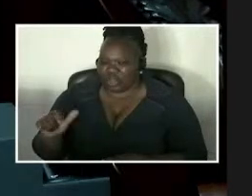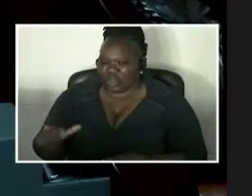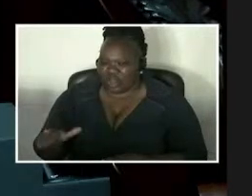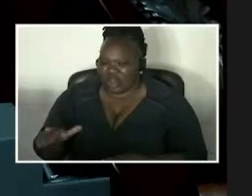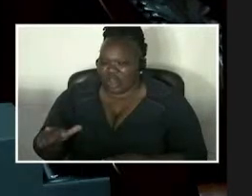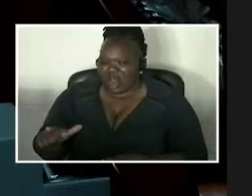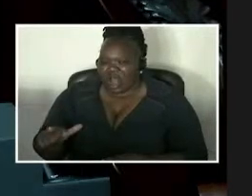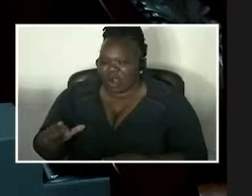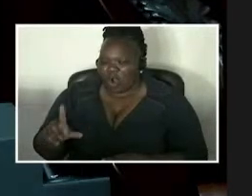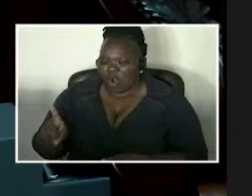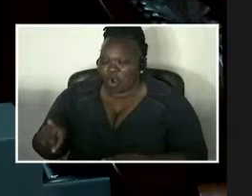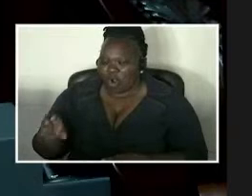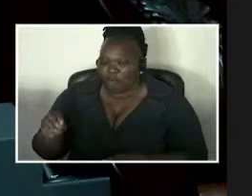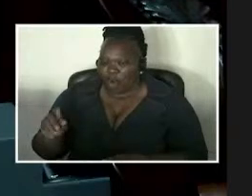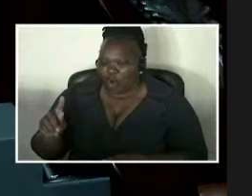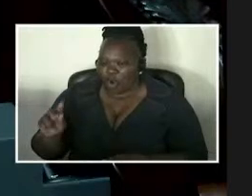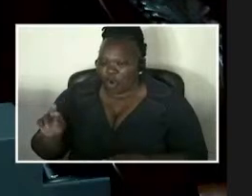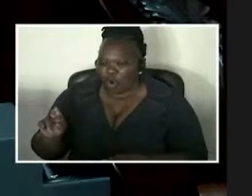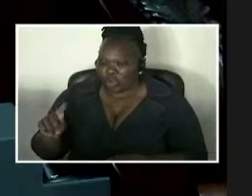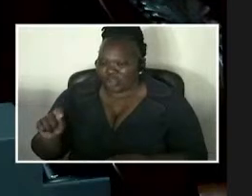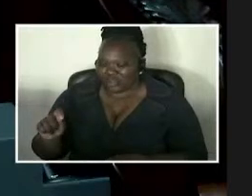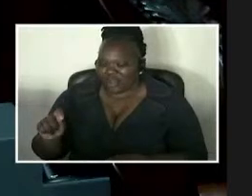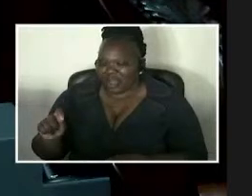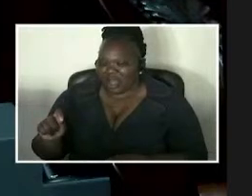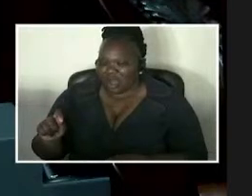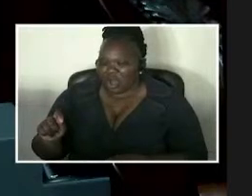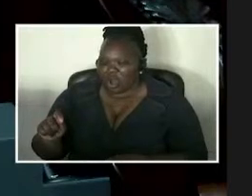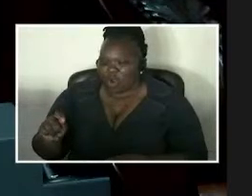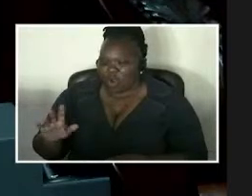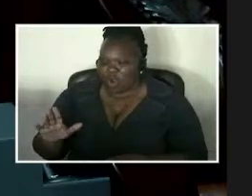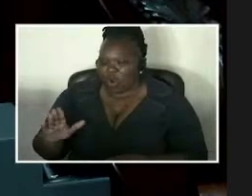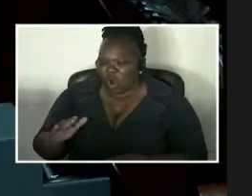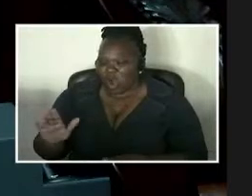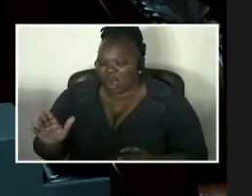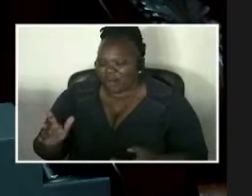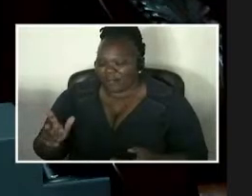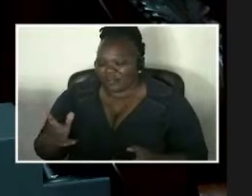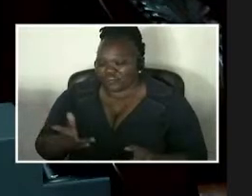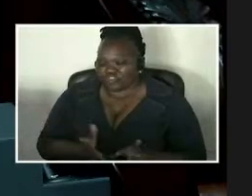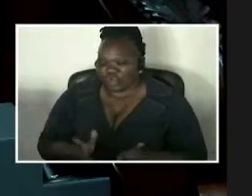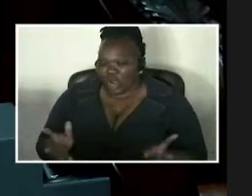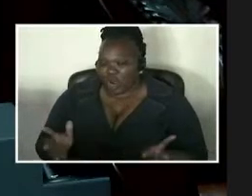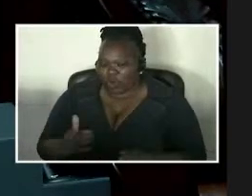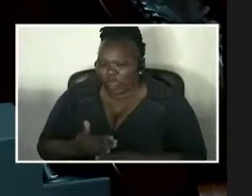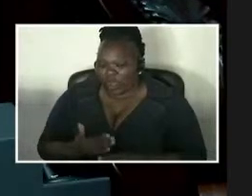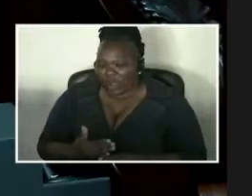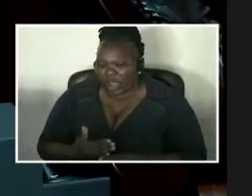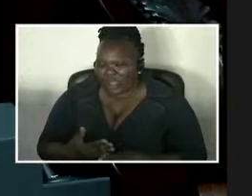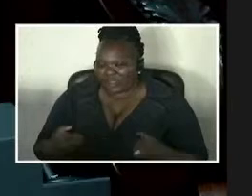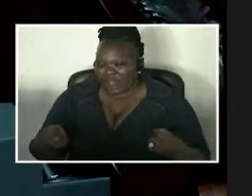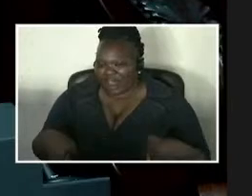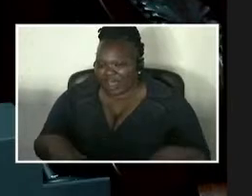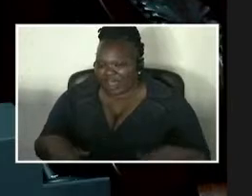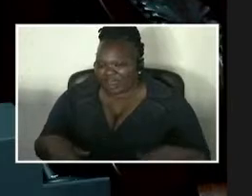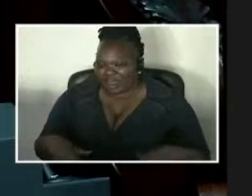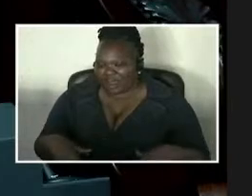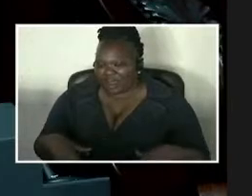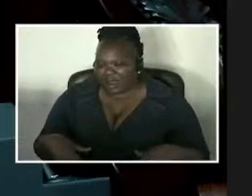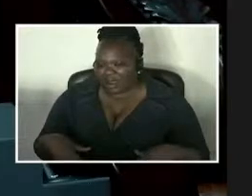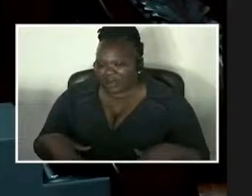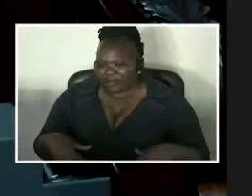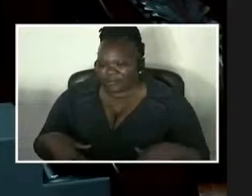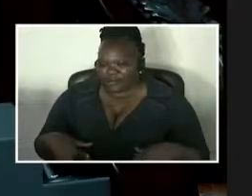leads the enrolled nurses and the allied health care workers it is the lack of these